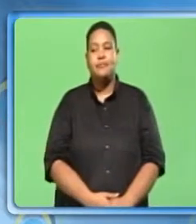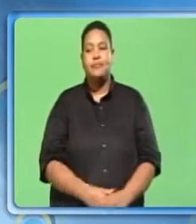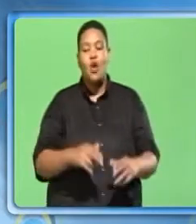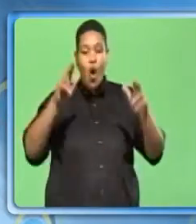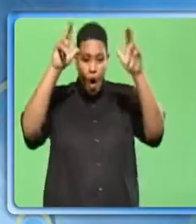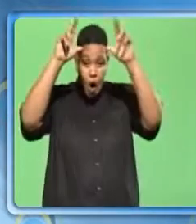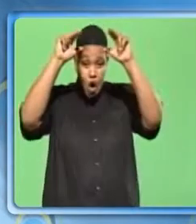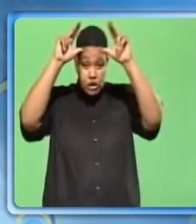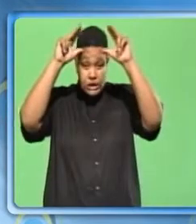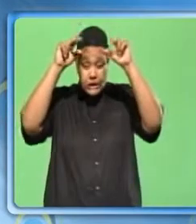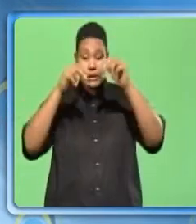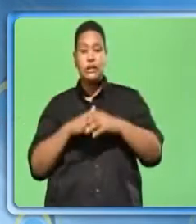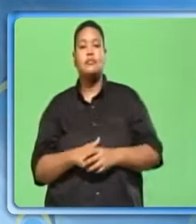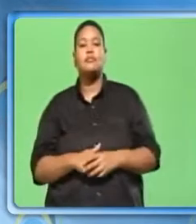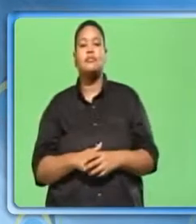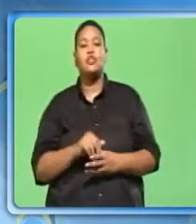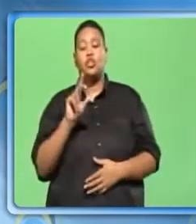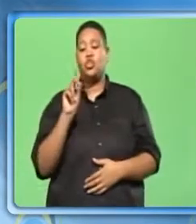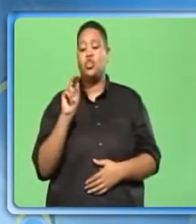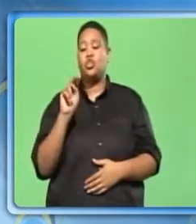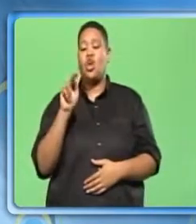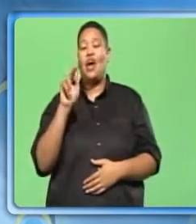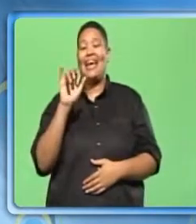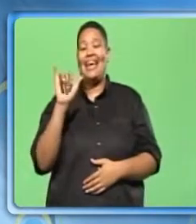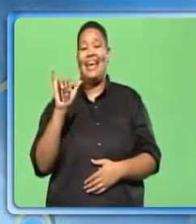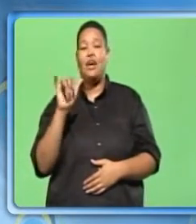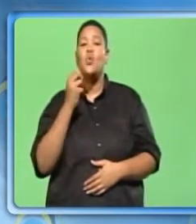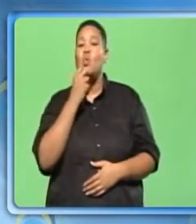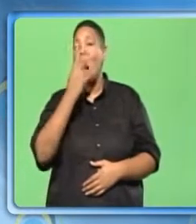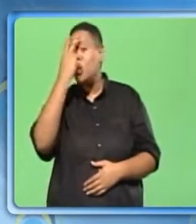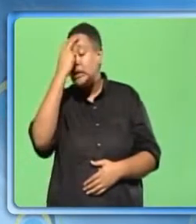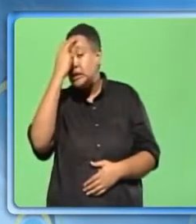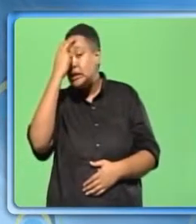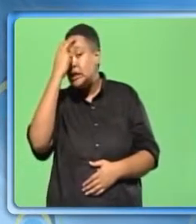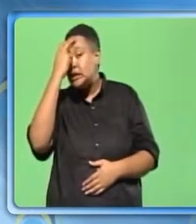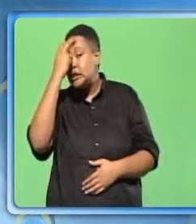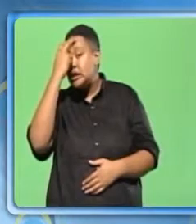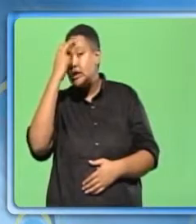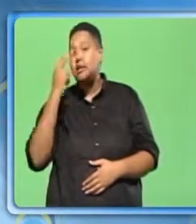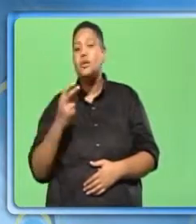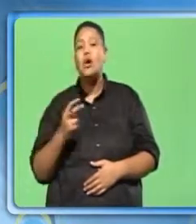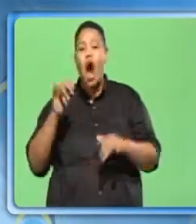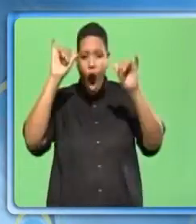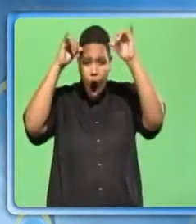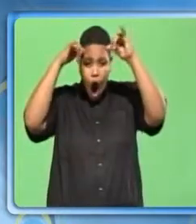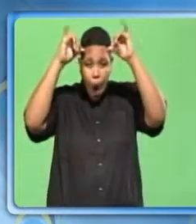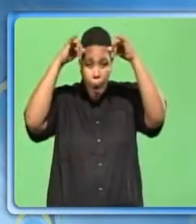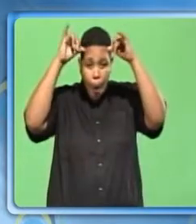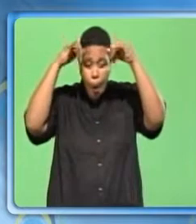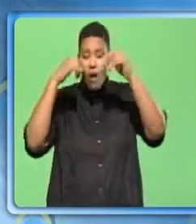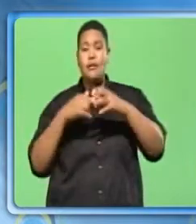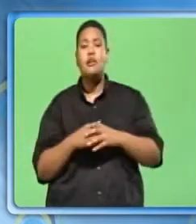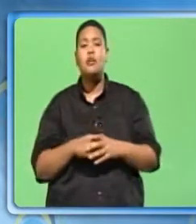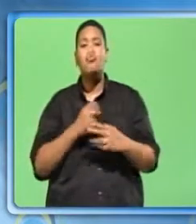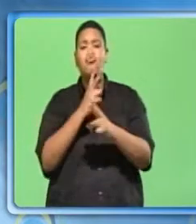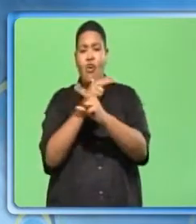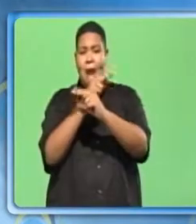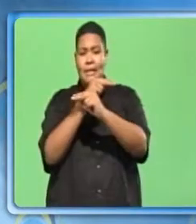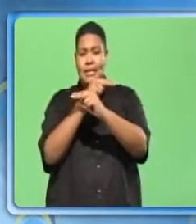Horses, donkeys, goats, cows,